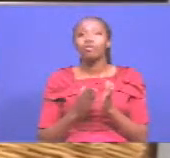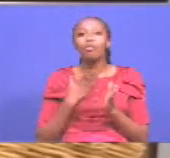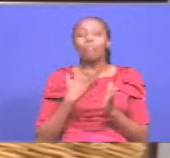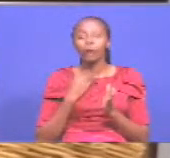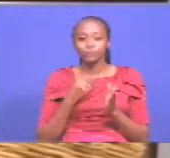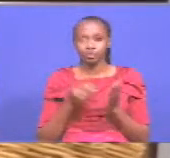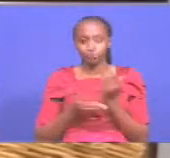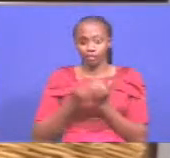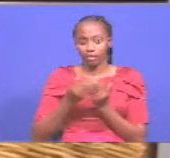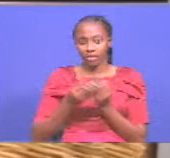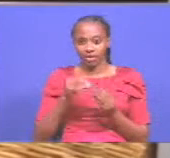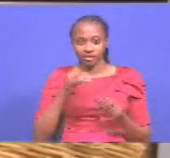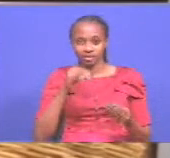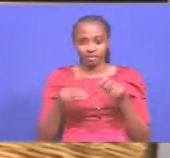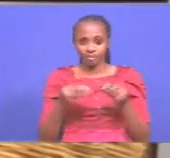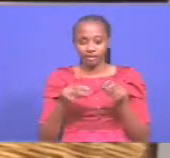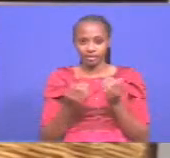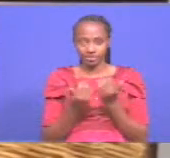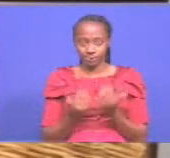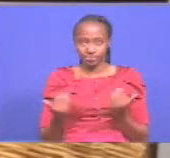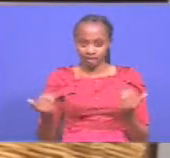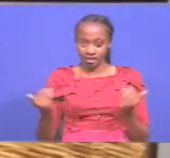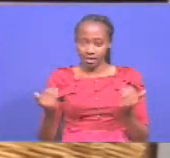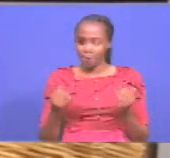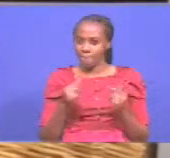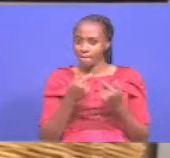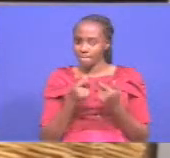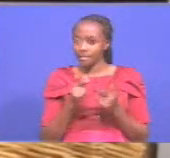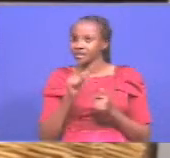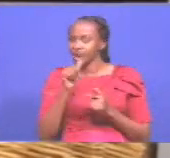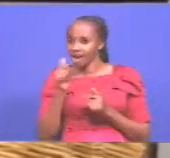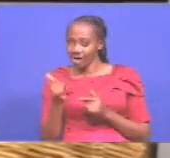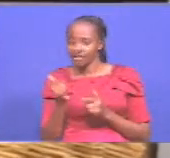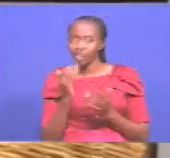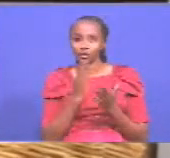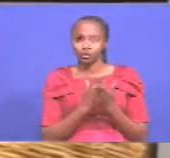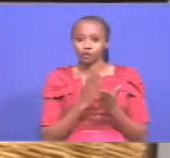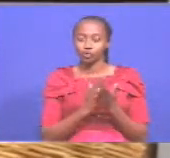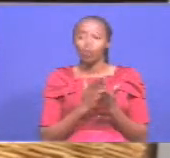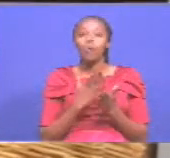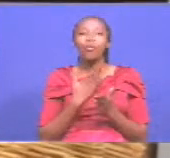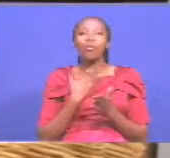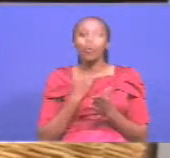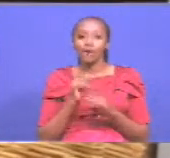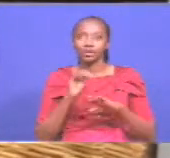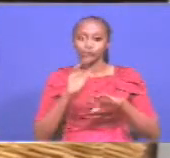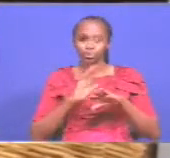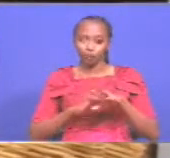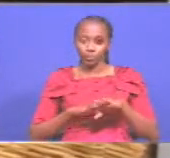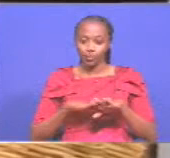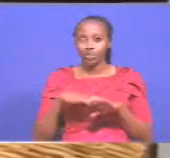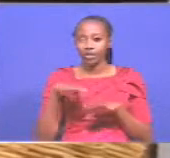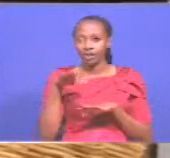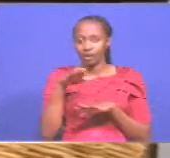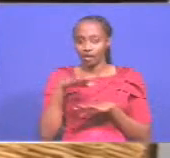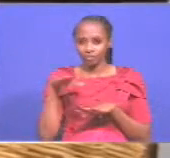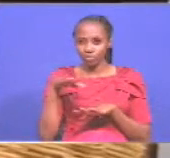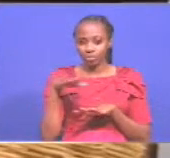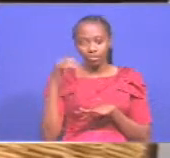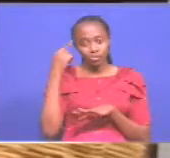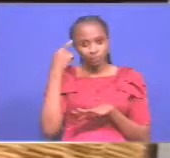disabilities. However, while some are able to at least give them a good and enabling environment, some are